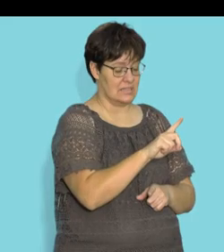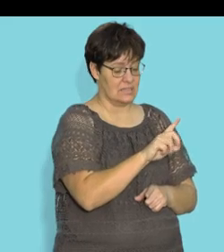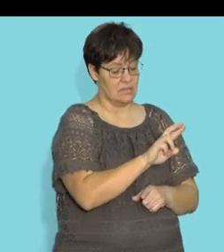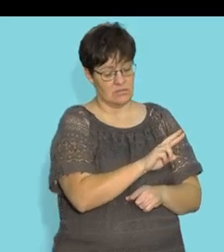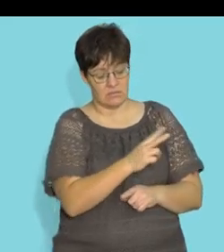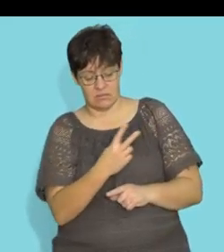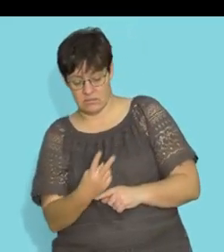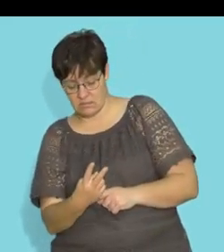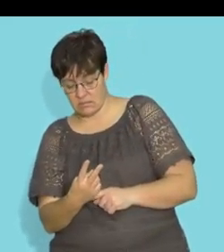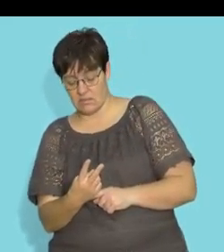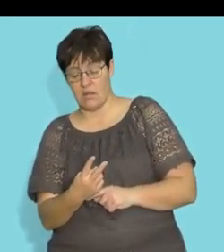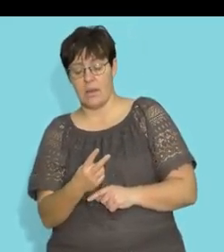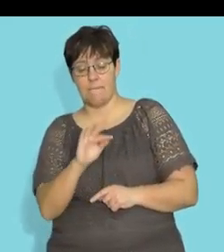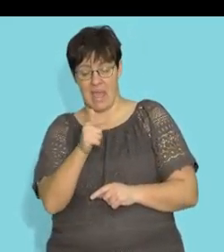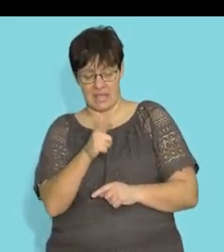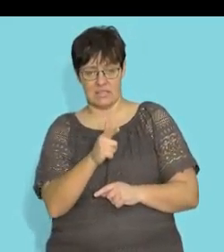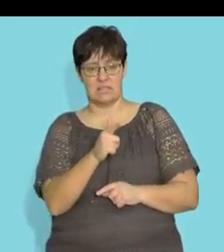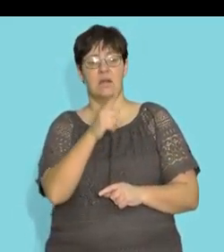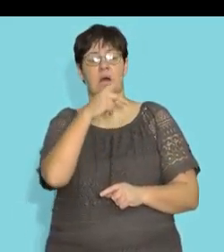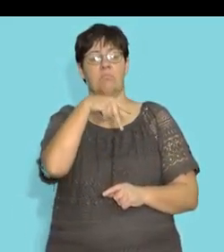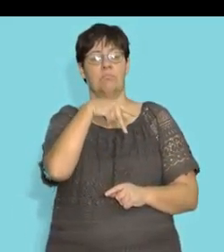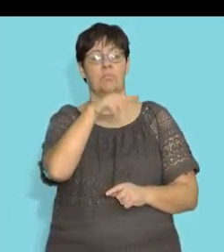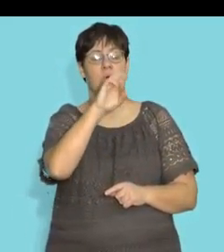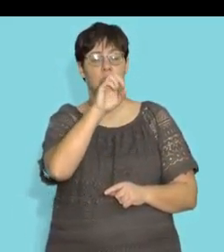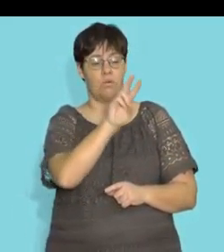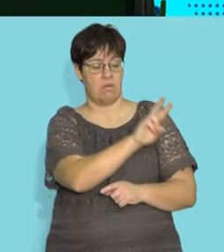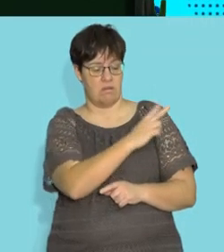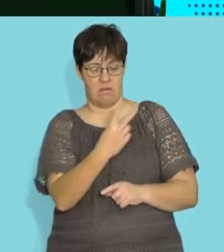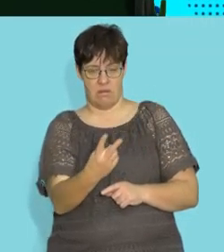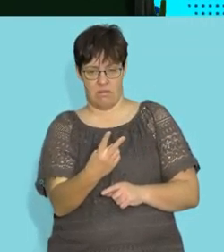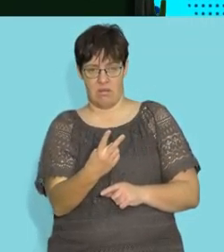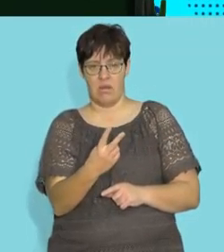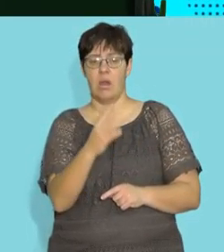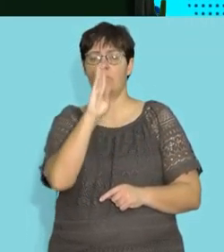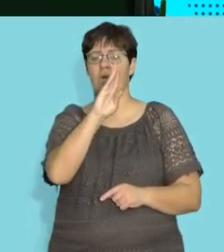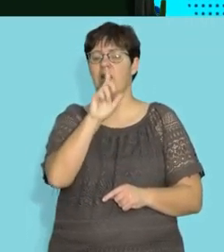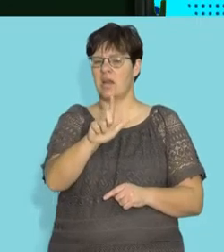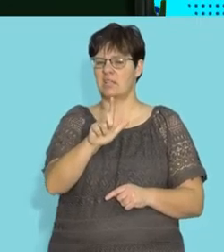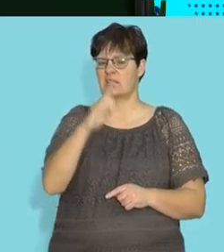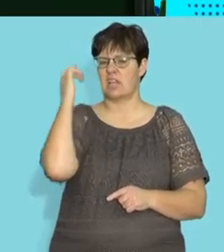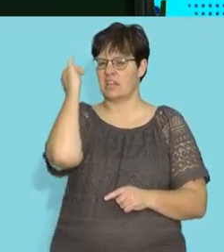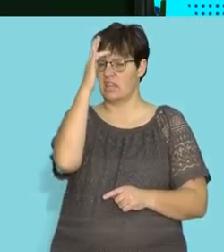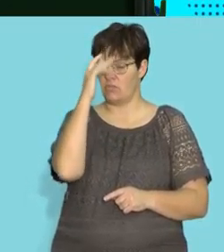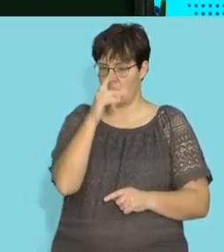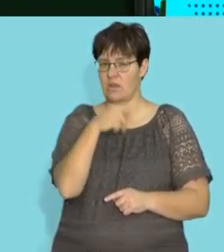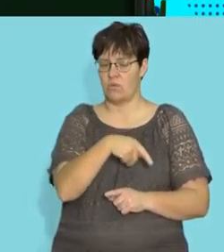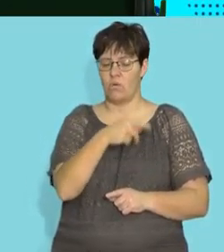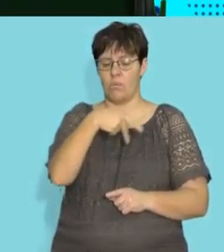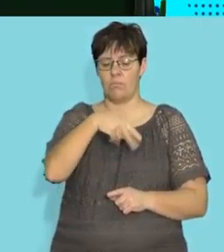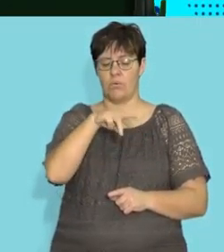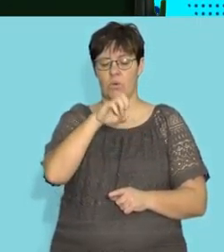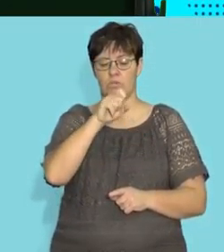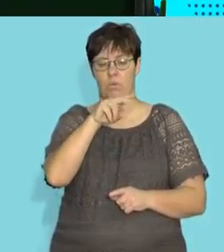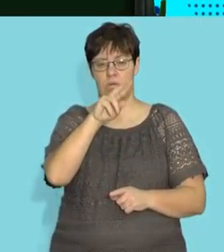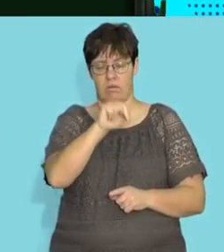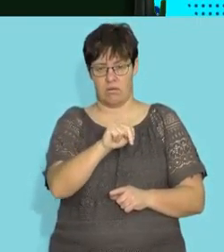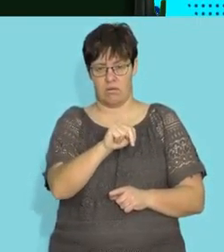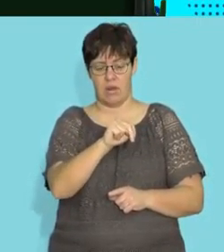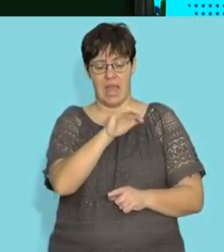reactions, as I said, it's the same as acid-base reactions. And in an acid-base reaction, we've got a